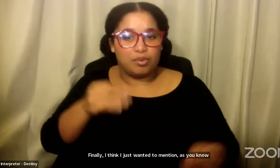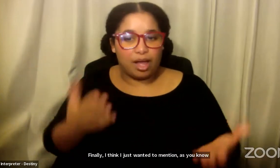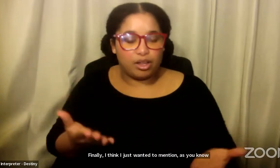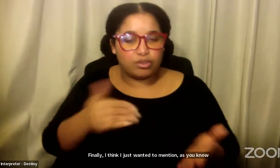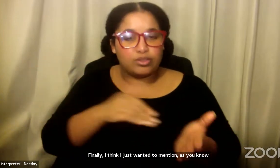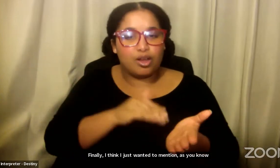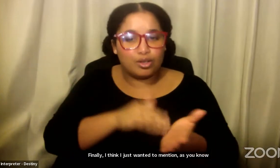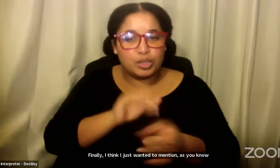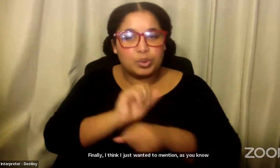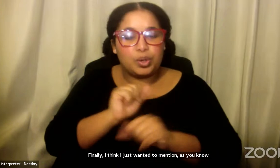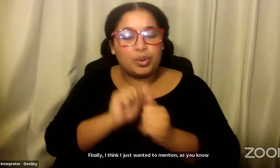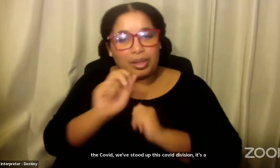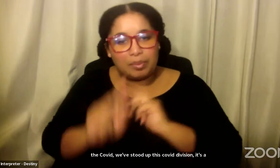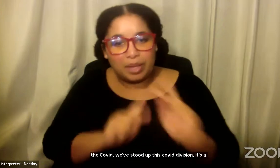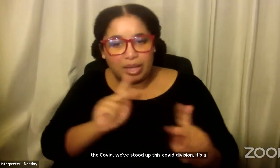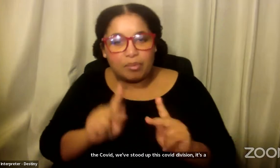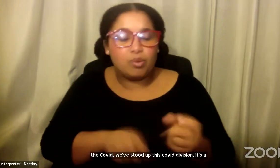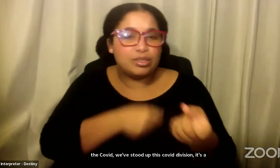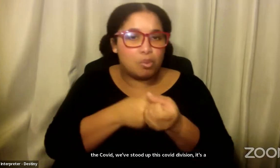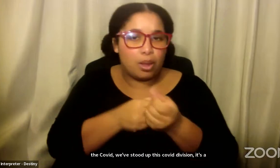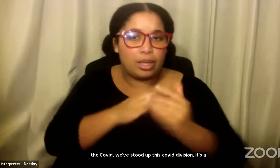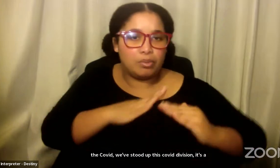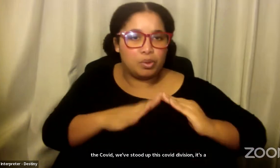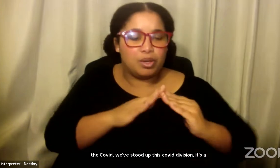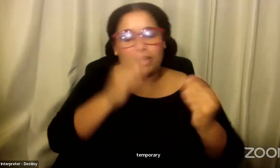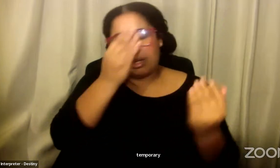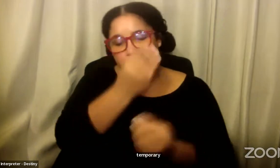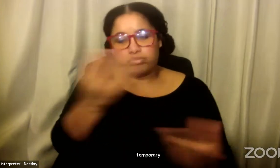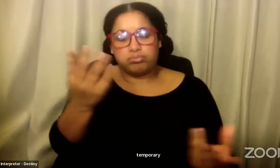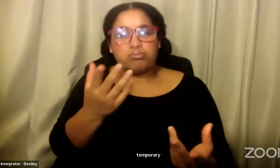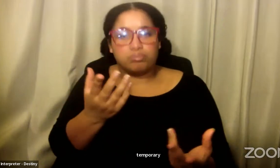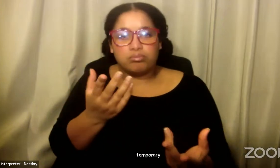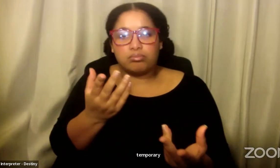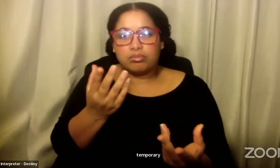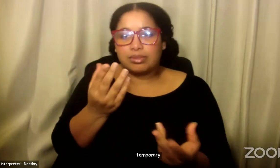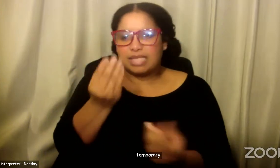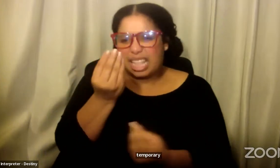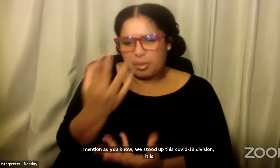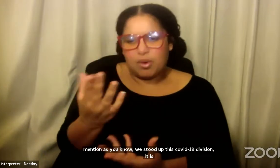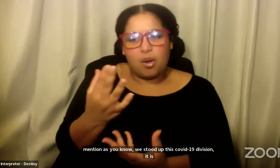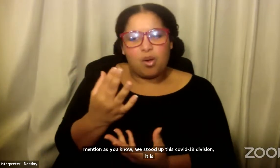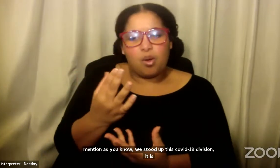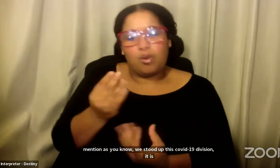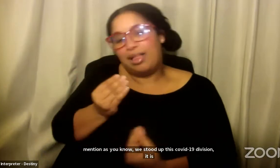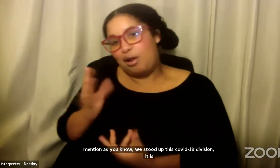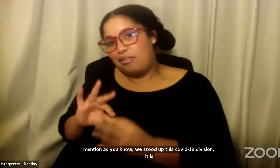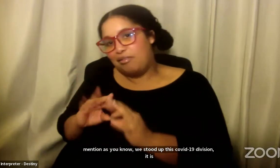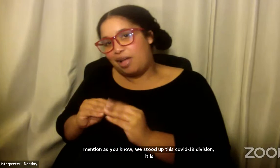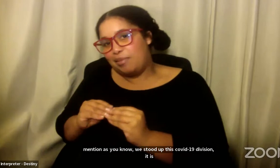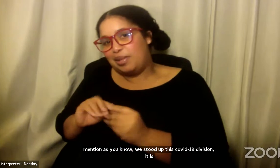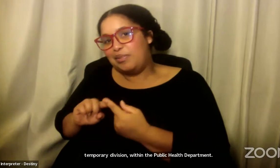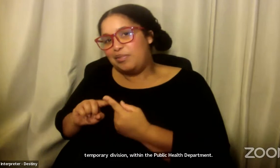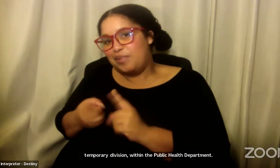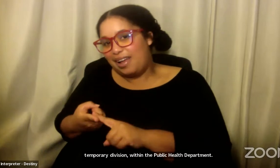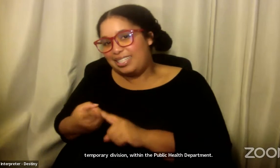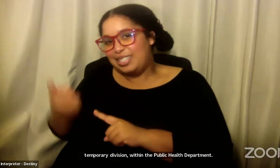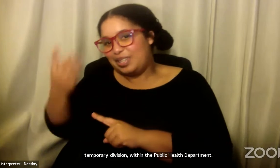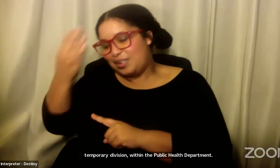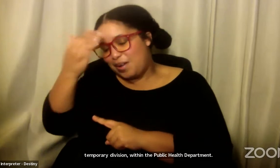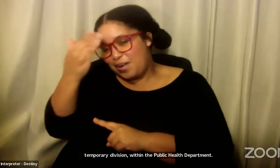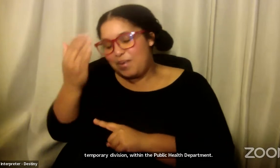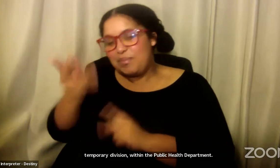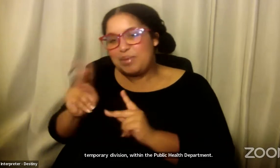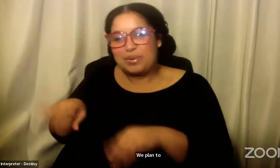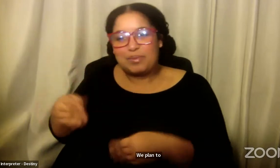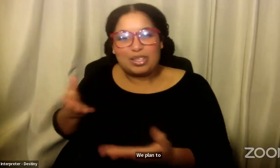all work with people in the community, that we can also help to carry that message to our family, our friends, people that we're serving,